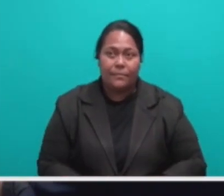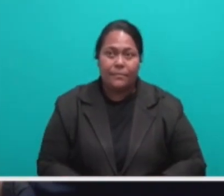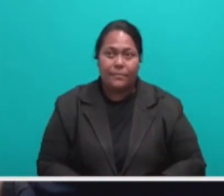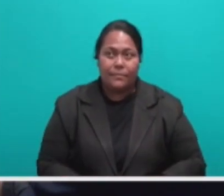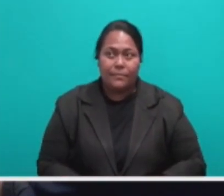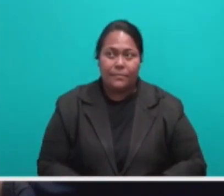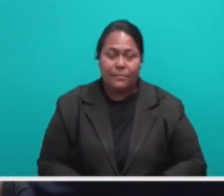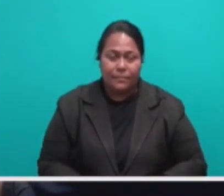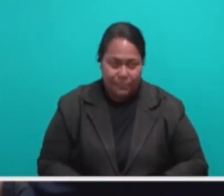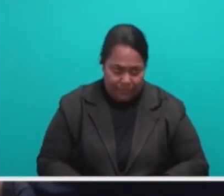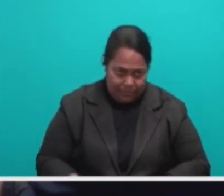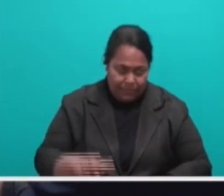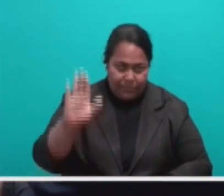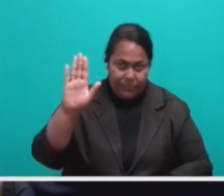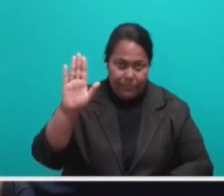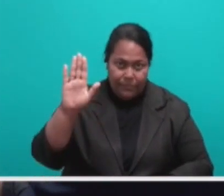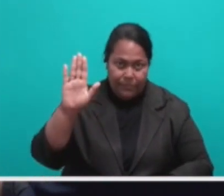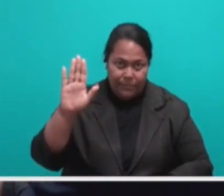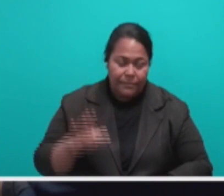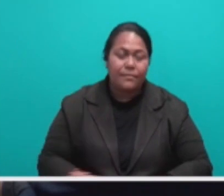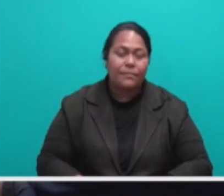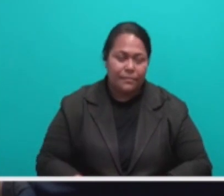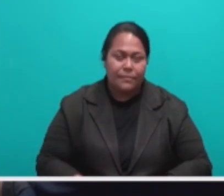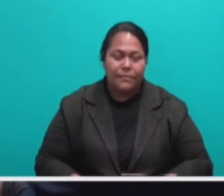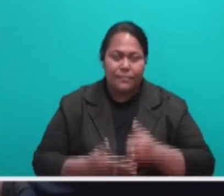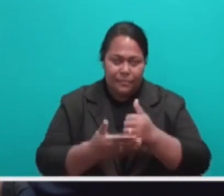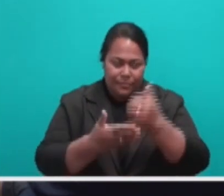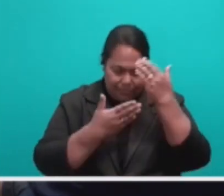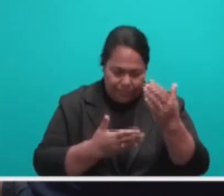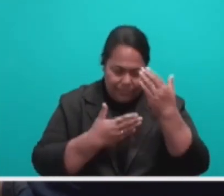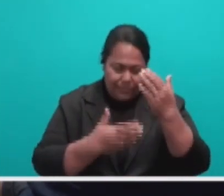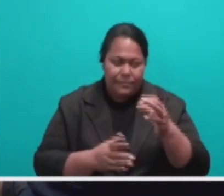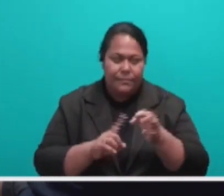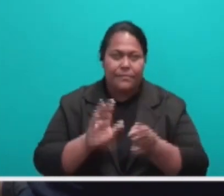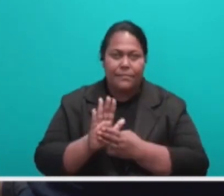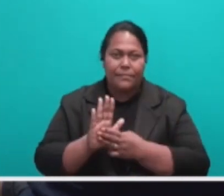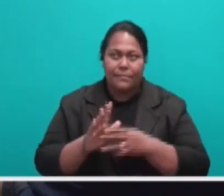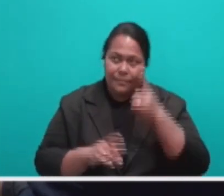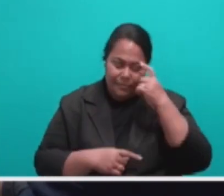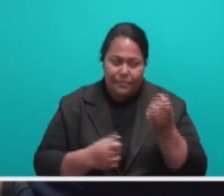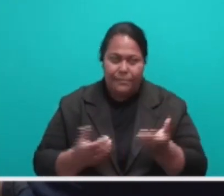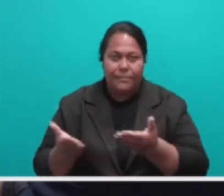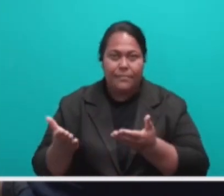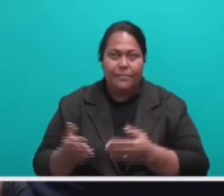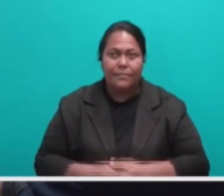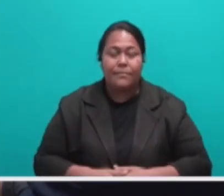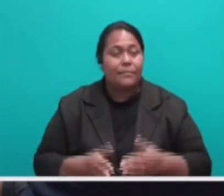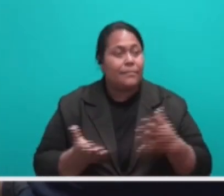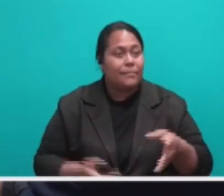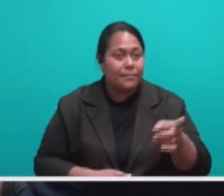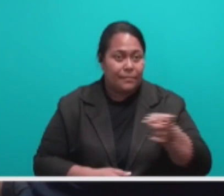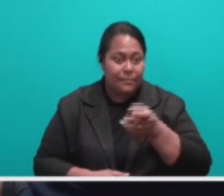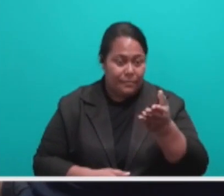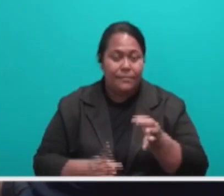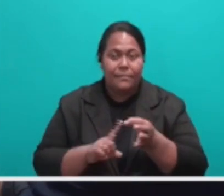Mr. Speaker, sir, I beg to second the motion by the Honourable Prime Minister. Thank you. Thank you. And I now invite the Honourable Prime Minister